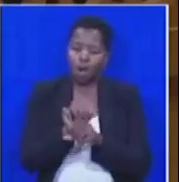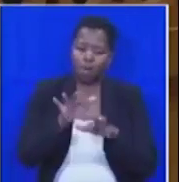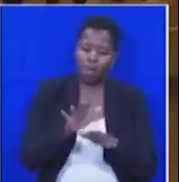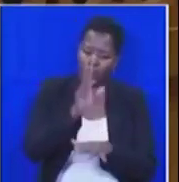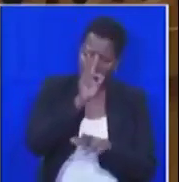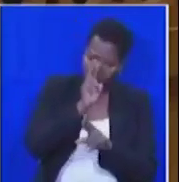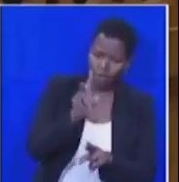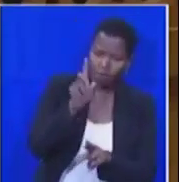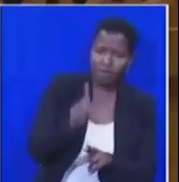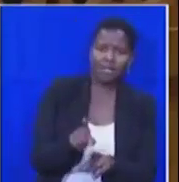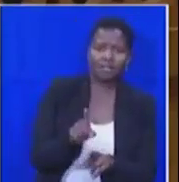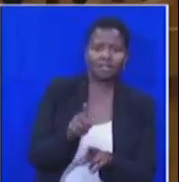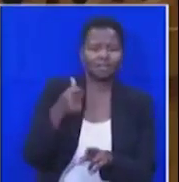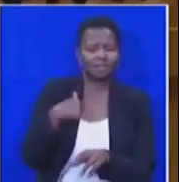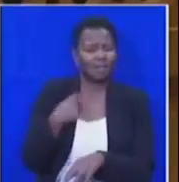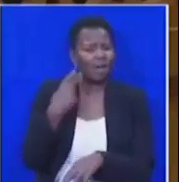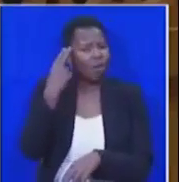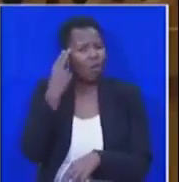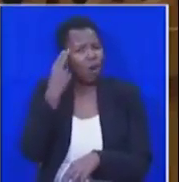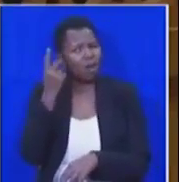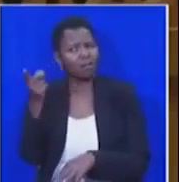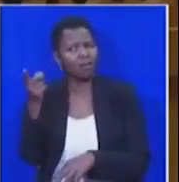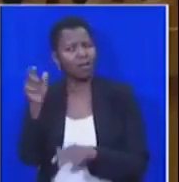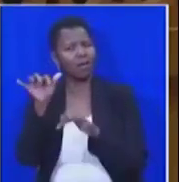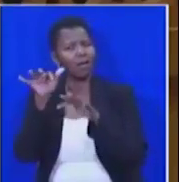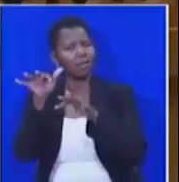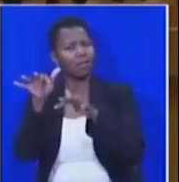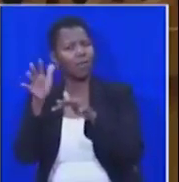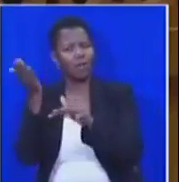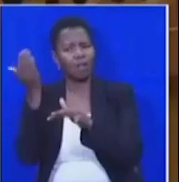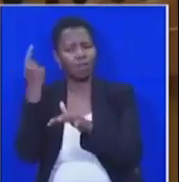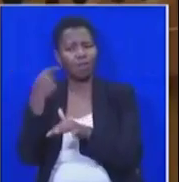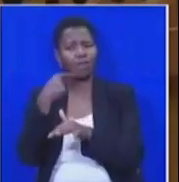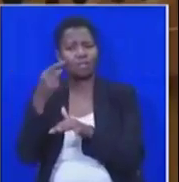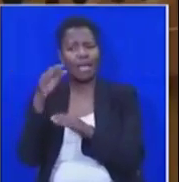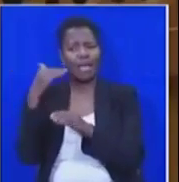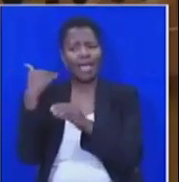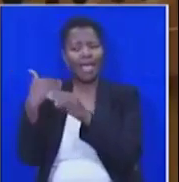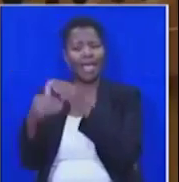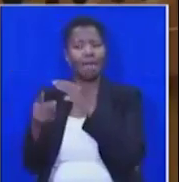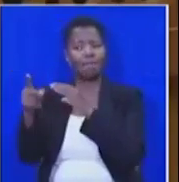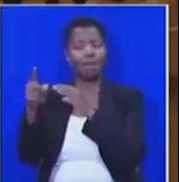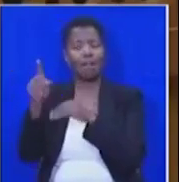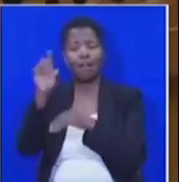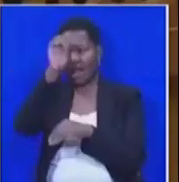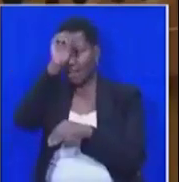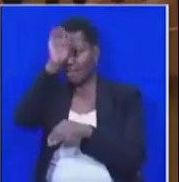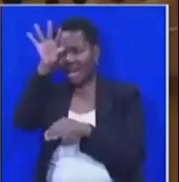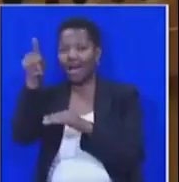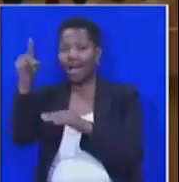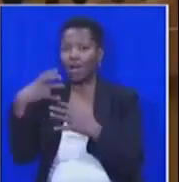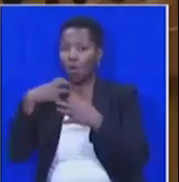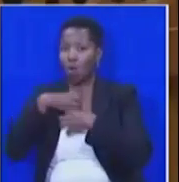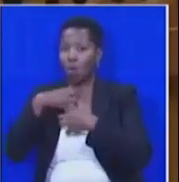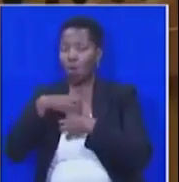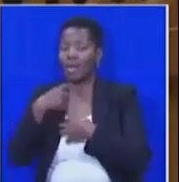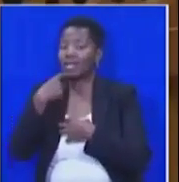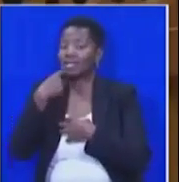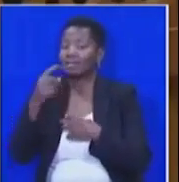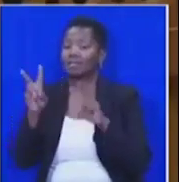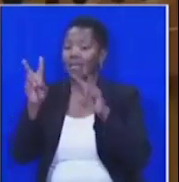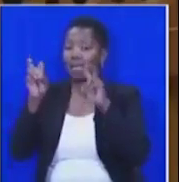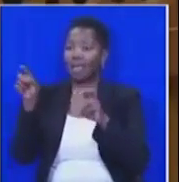so we have the Gucci Marxist here quoting Kwame Nkrumah, all the while wearing his Gucci suit and cruising around